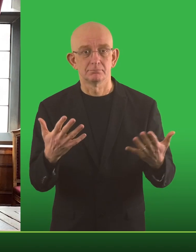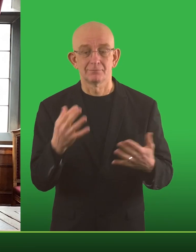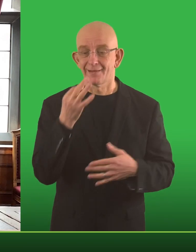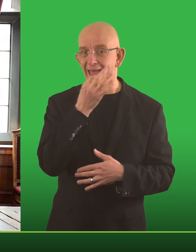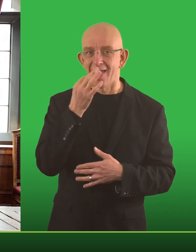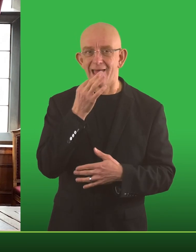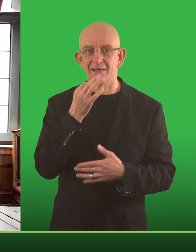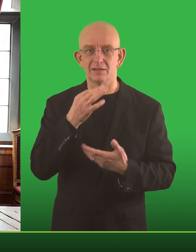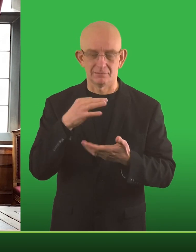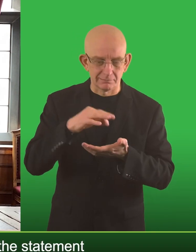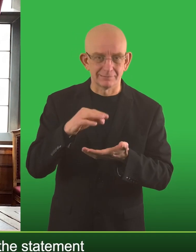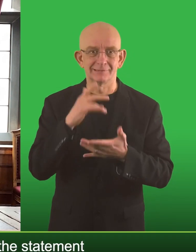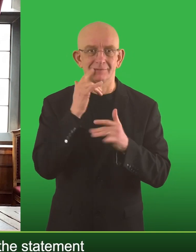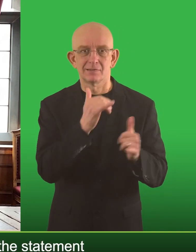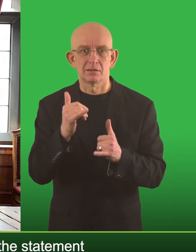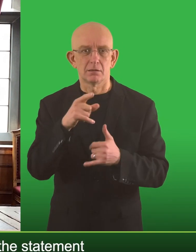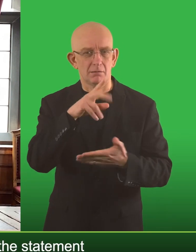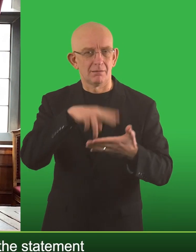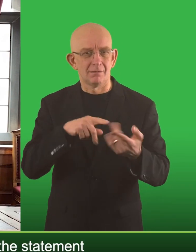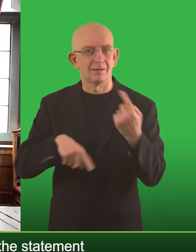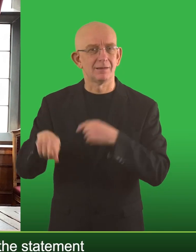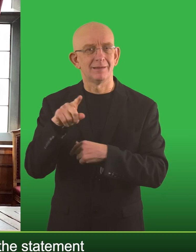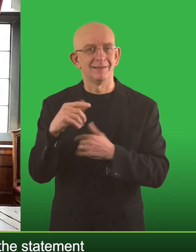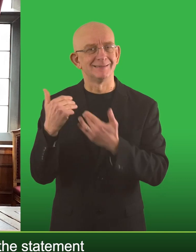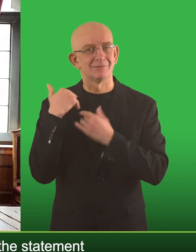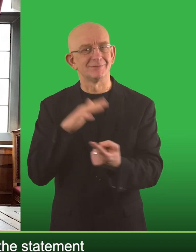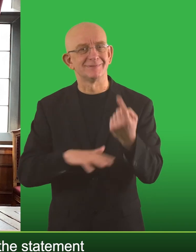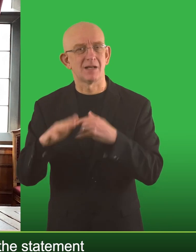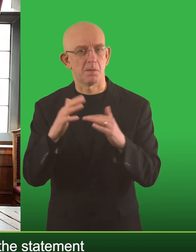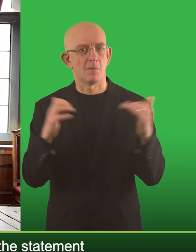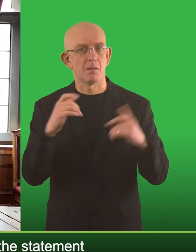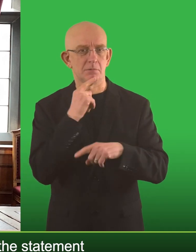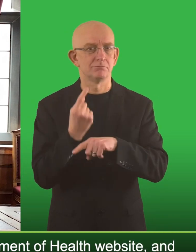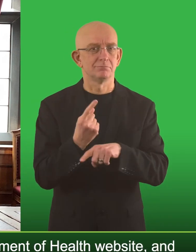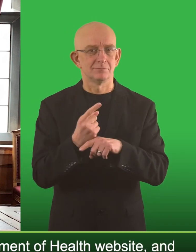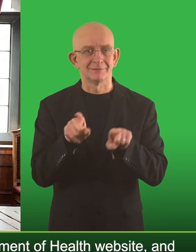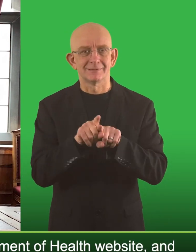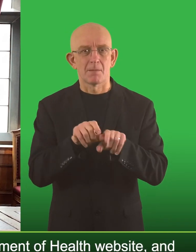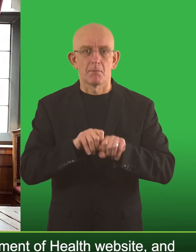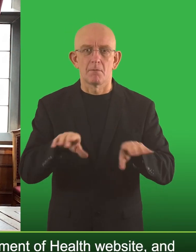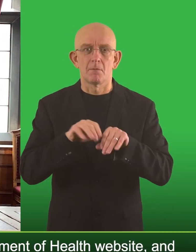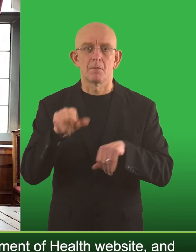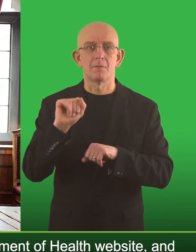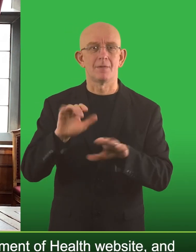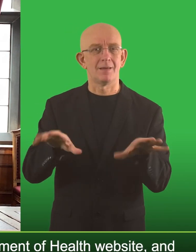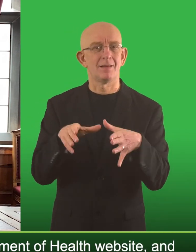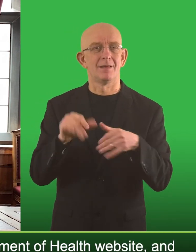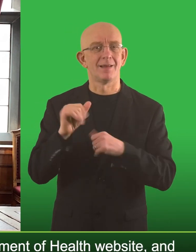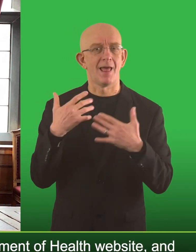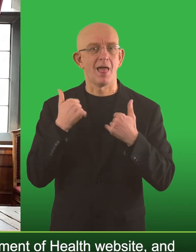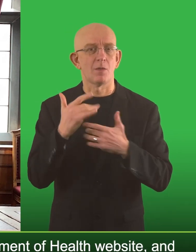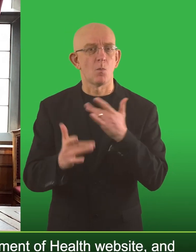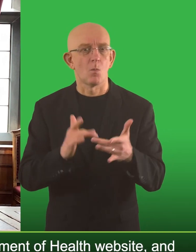So on testing, many of you will have read the statement by Secretary of State in Parliament yesterday and subsequent publication on the Department of